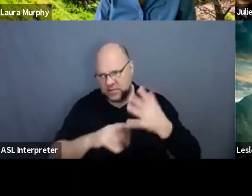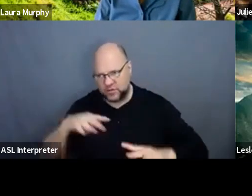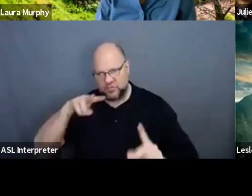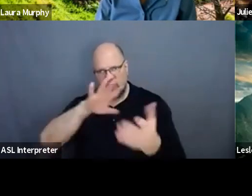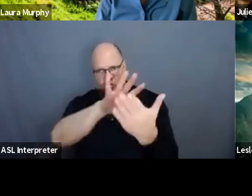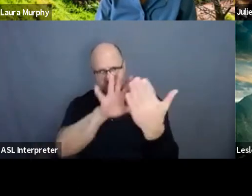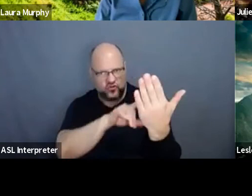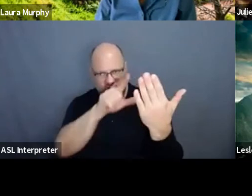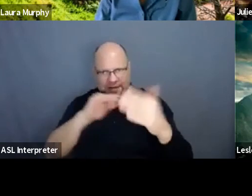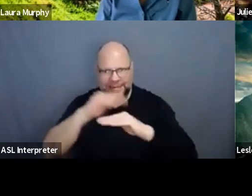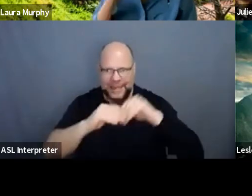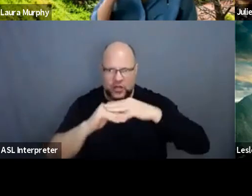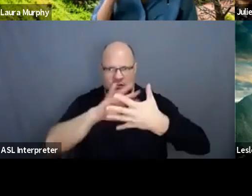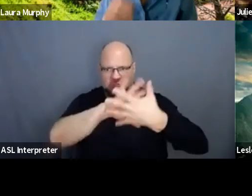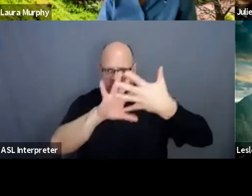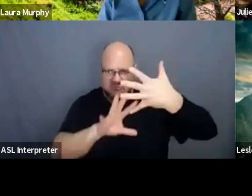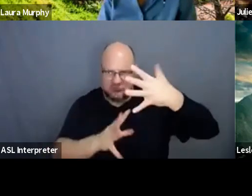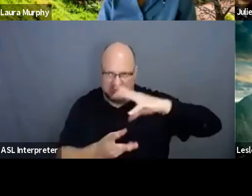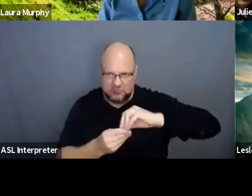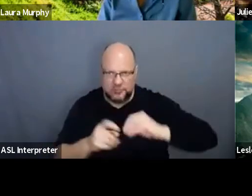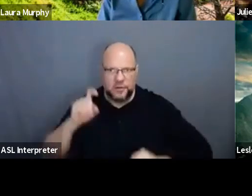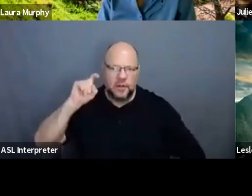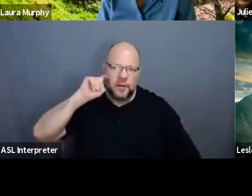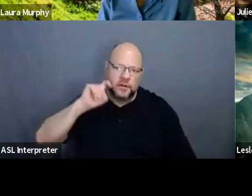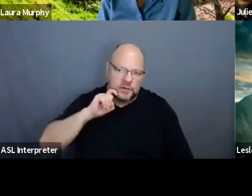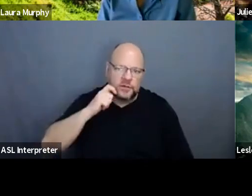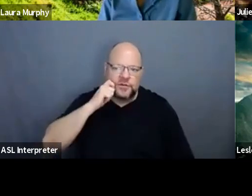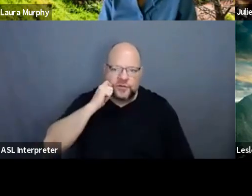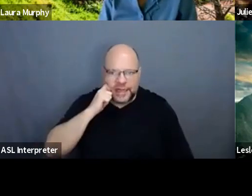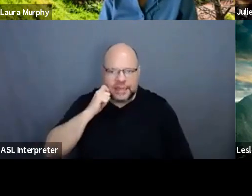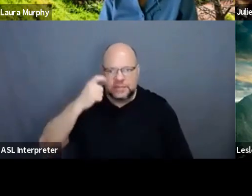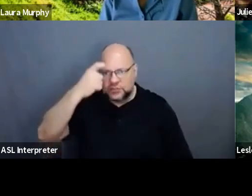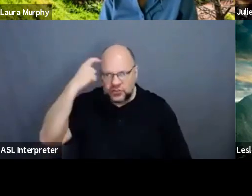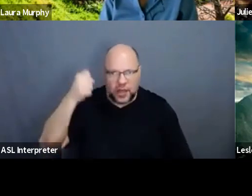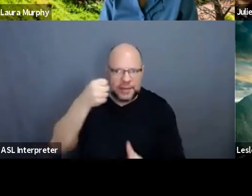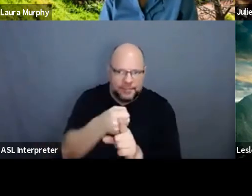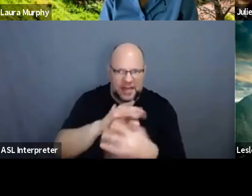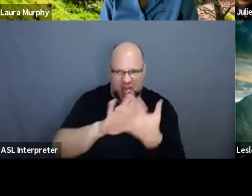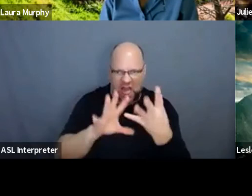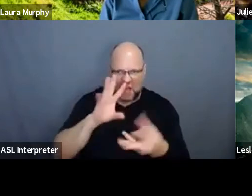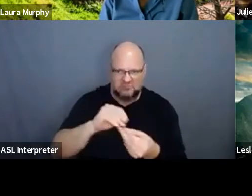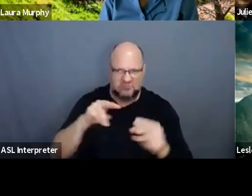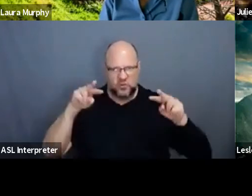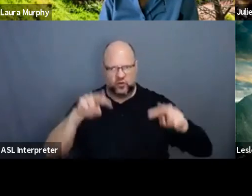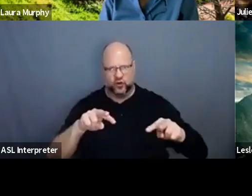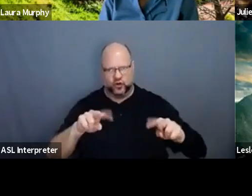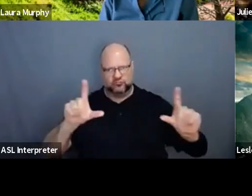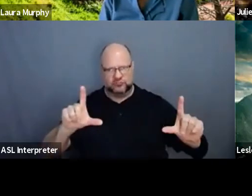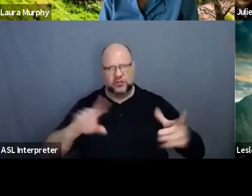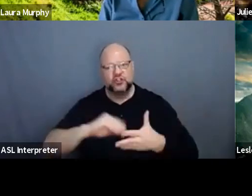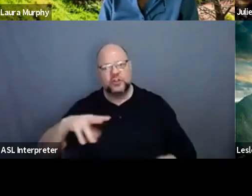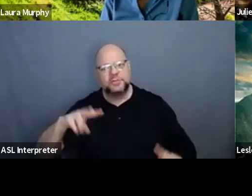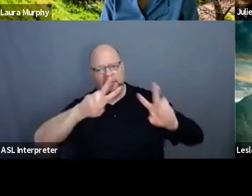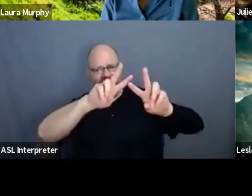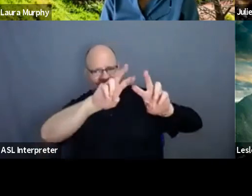those different layers from race, gender, trauma, impact, et cetera, to figure out how students might